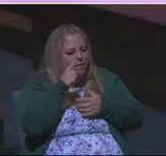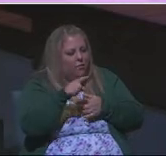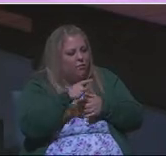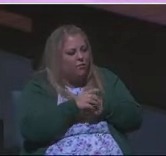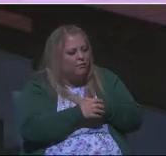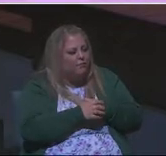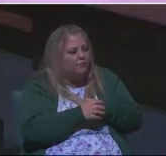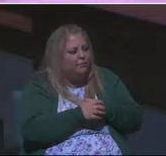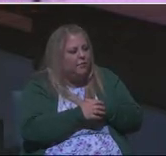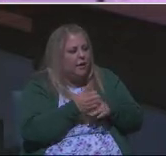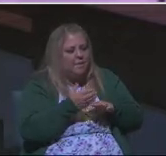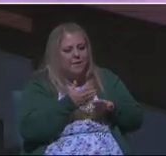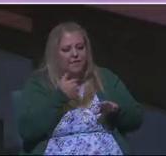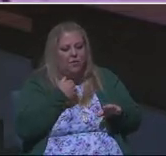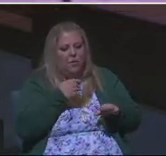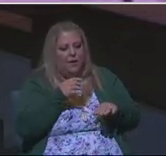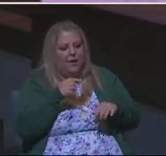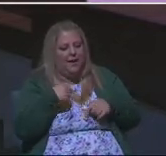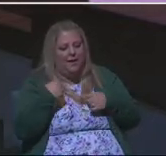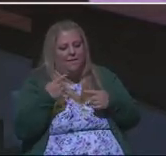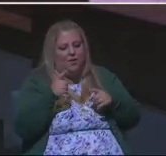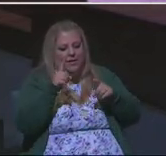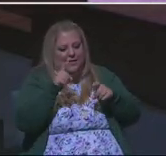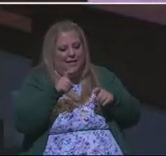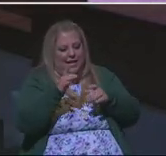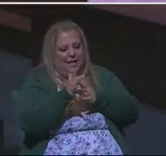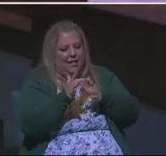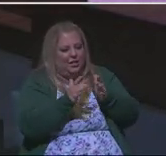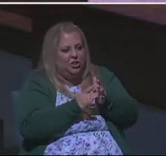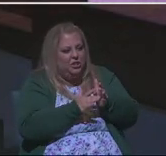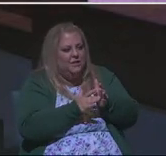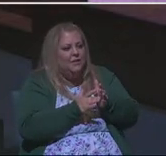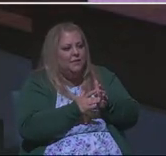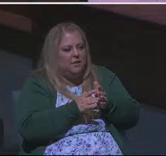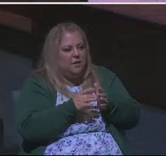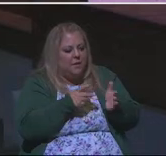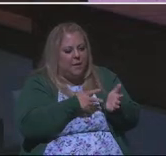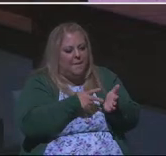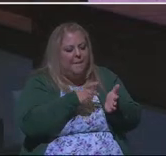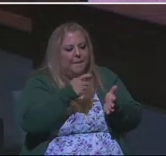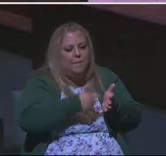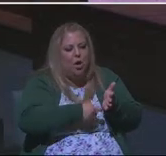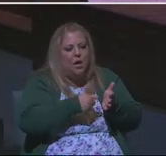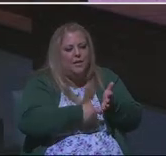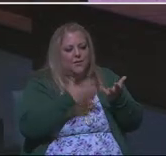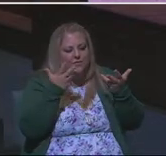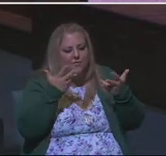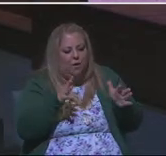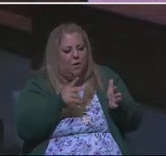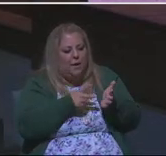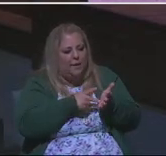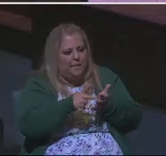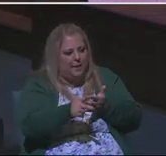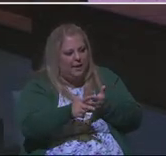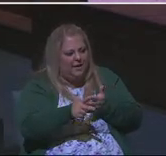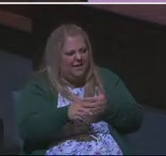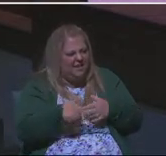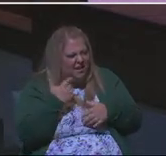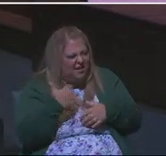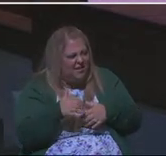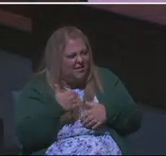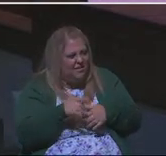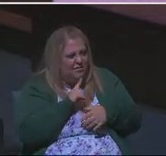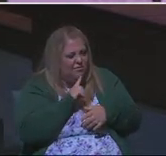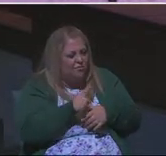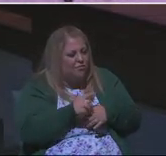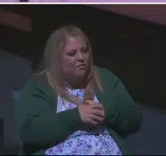ever needed Jesus, the price was already paid. Isn't that a remarkable thing? Can I give you the